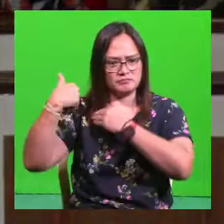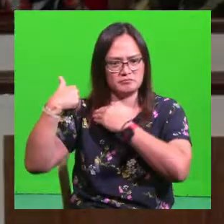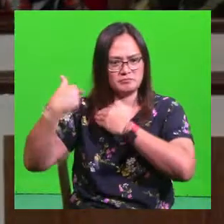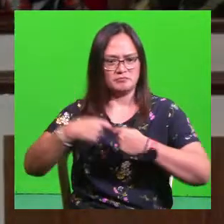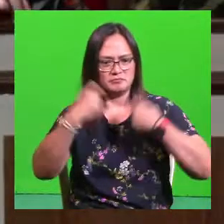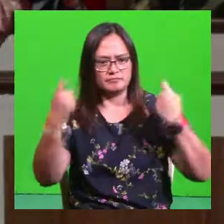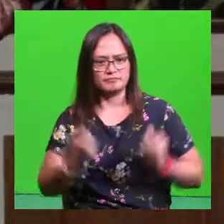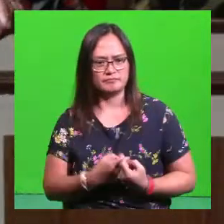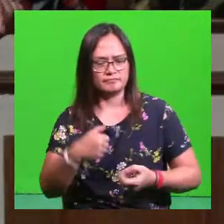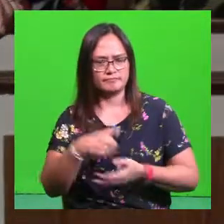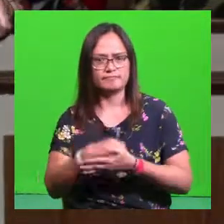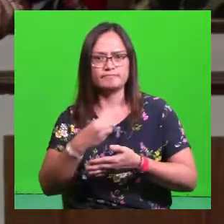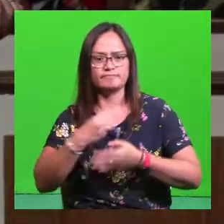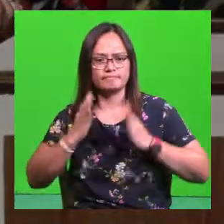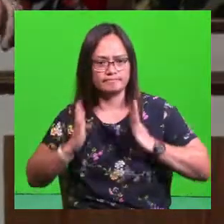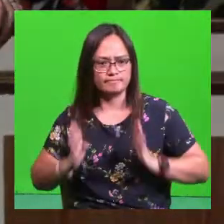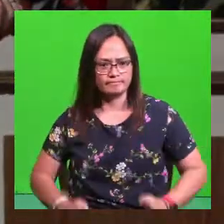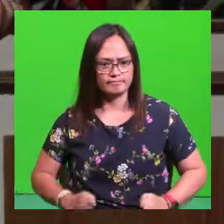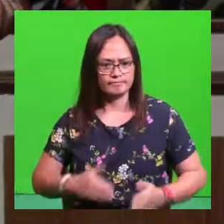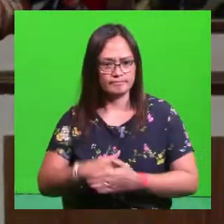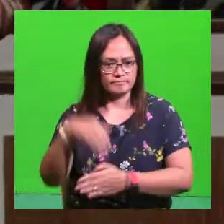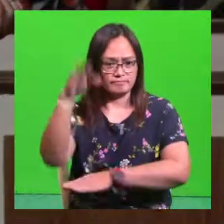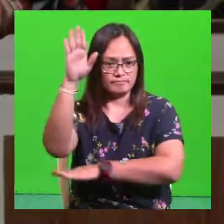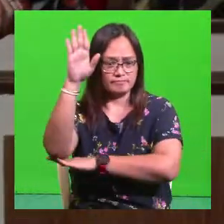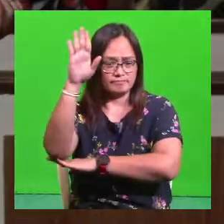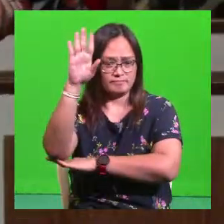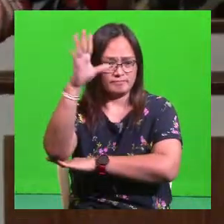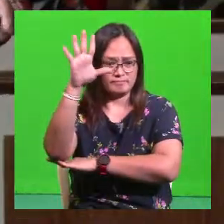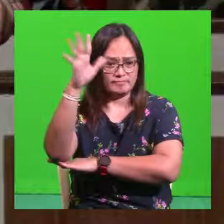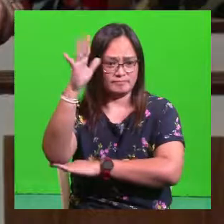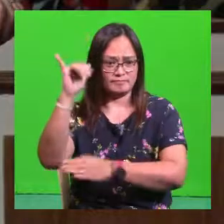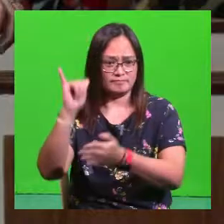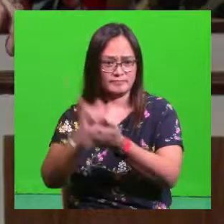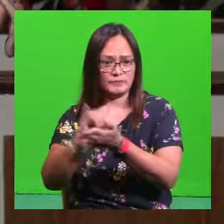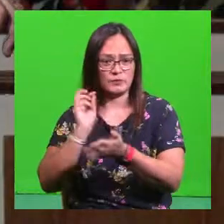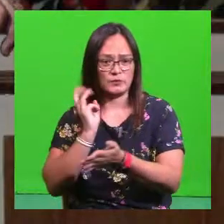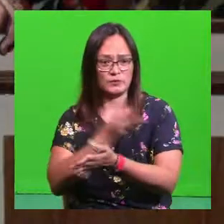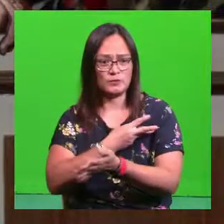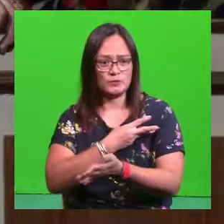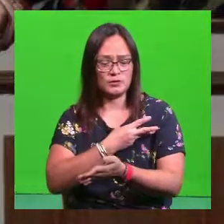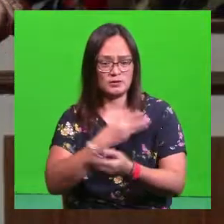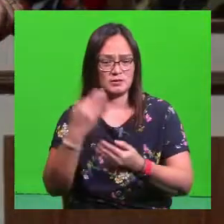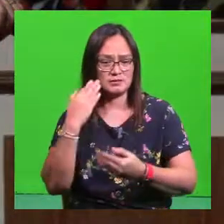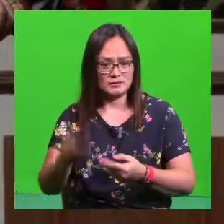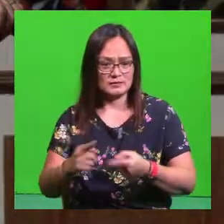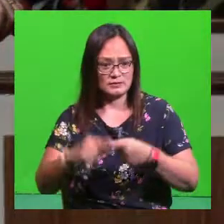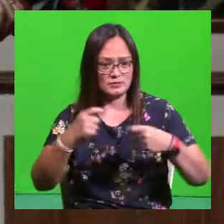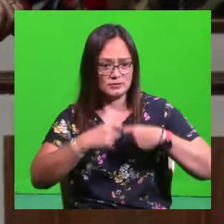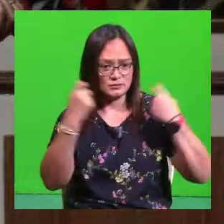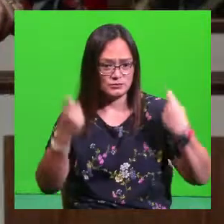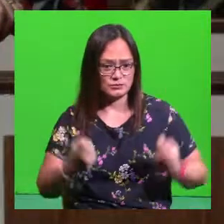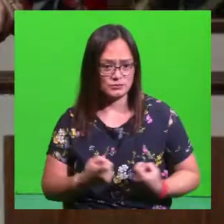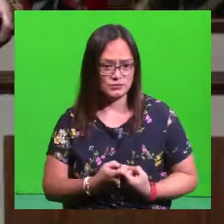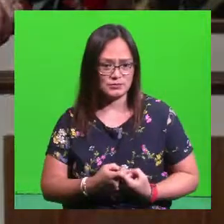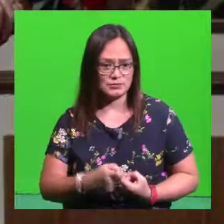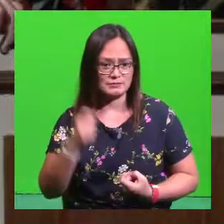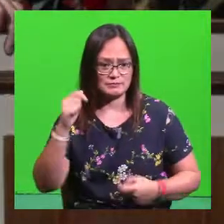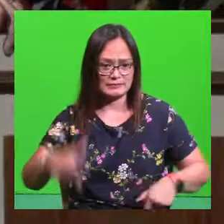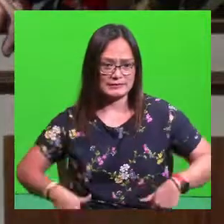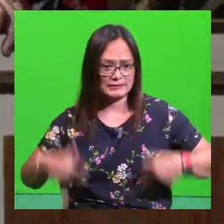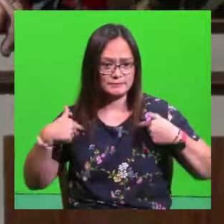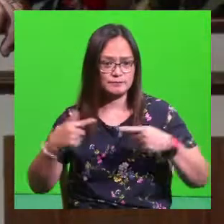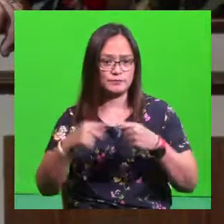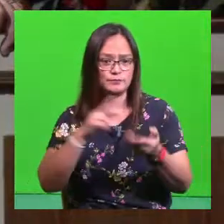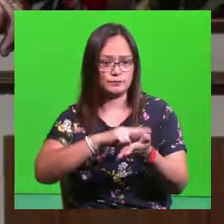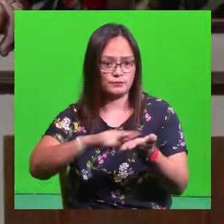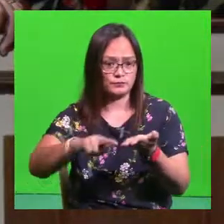we being dead to sins should live unto righteousness, by whose stripes ye are